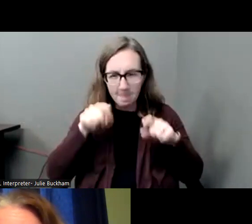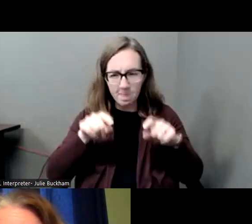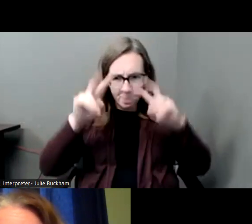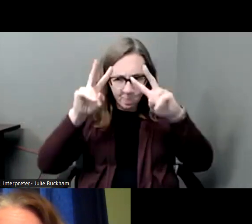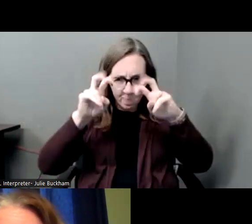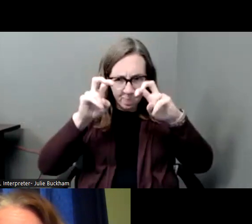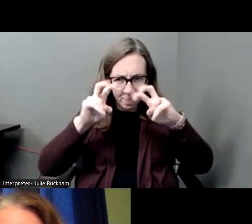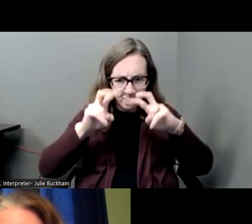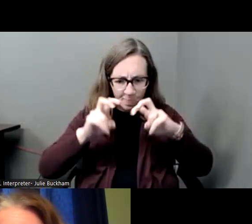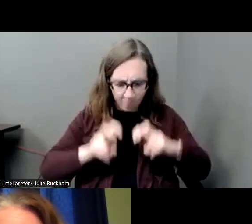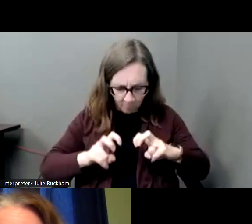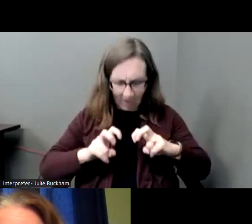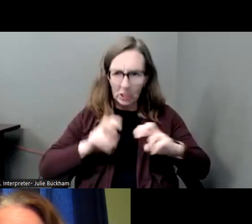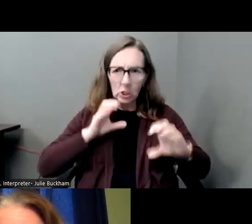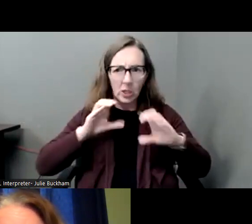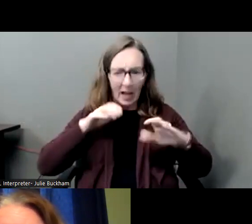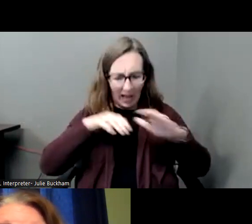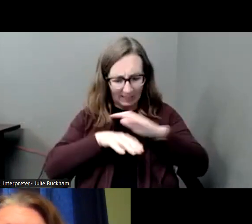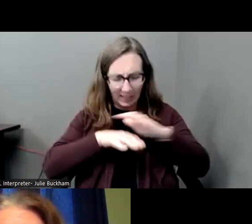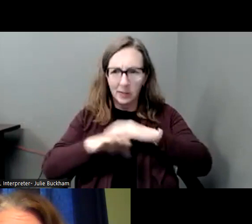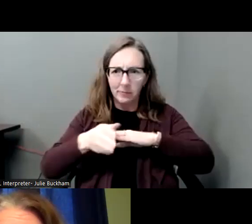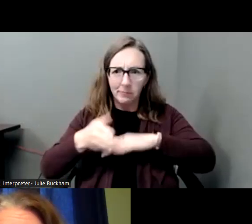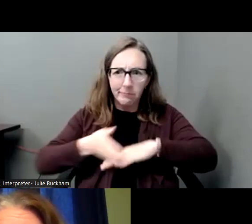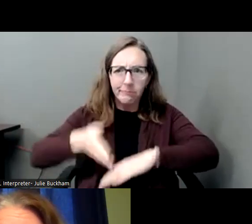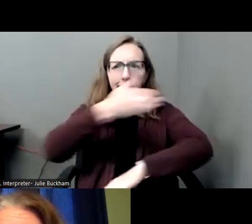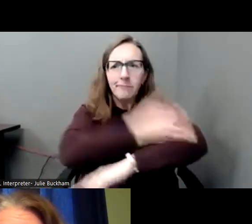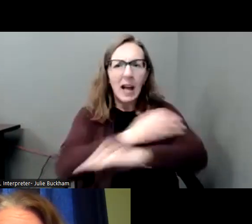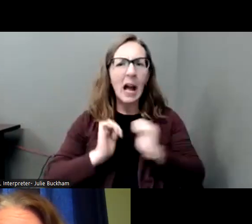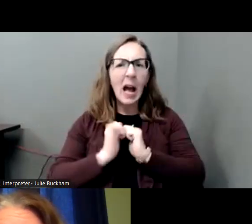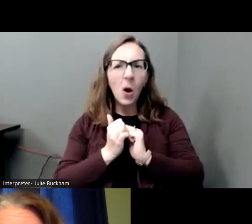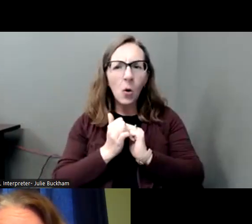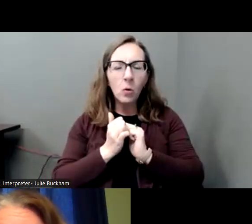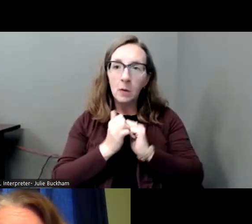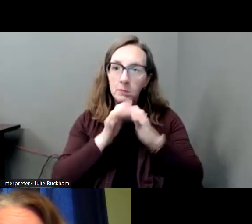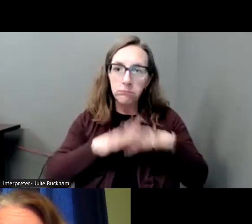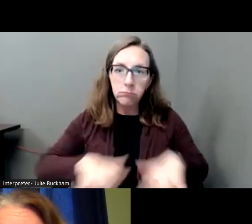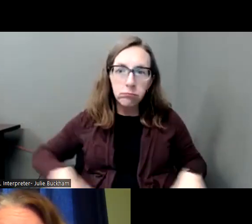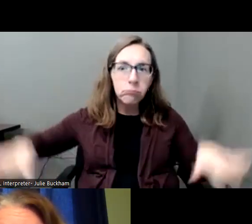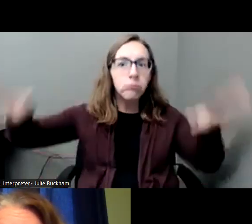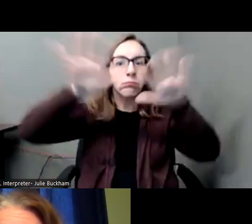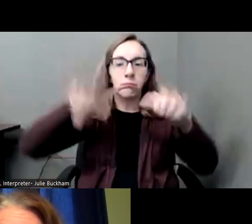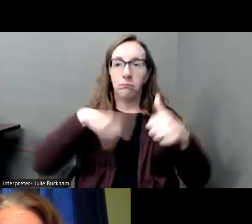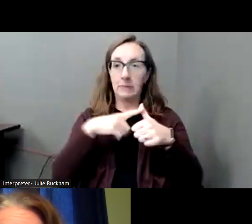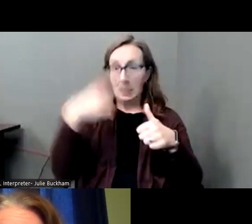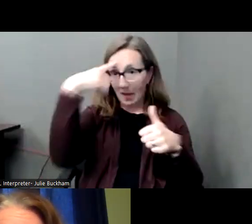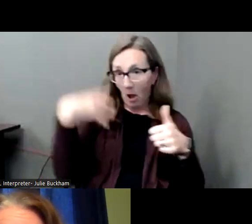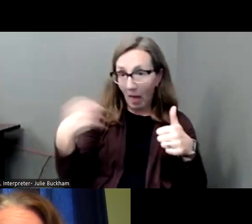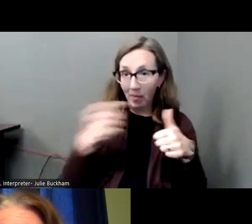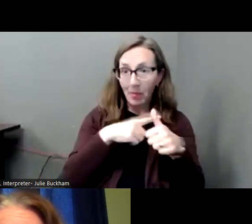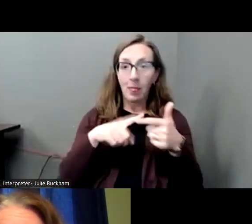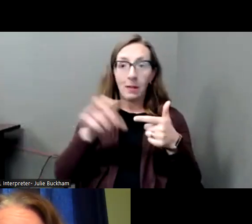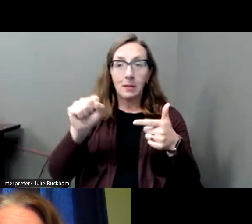make communication access better across the board for mental health, substance